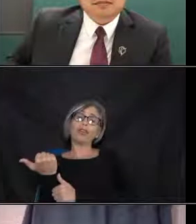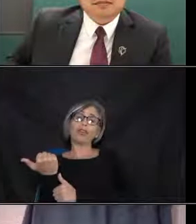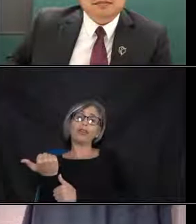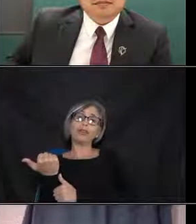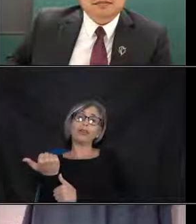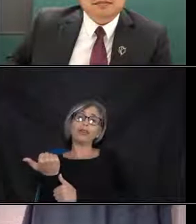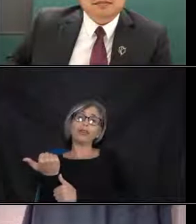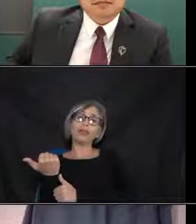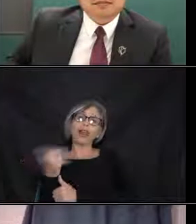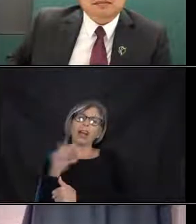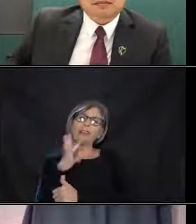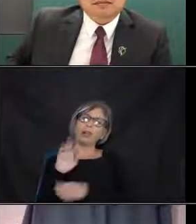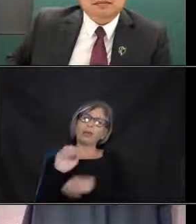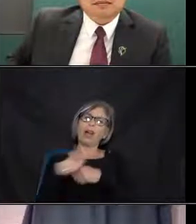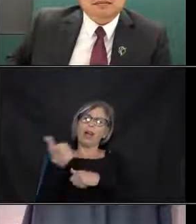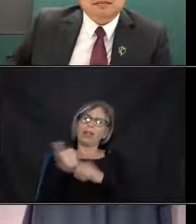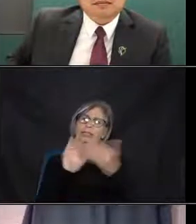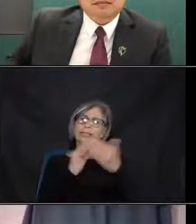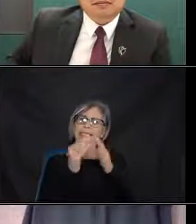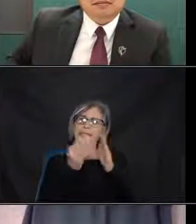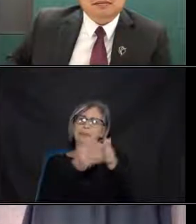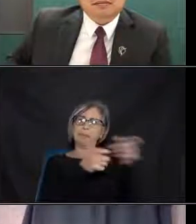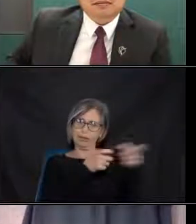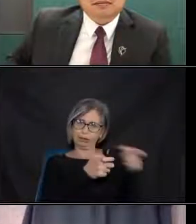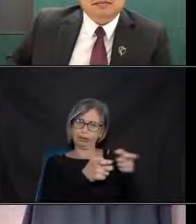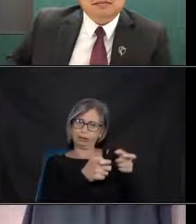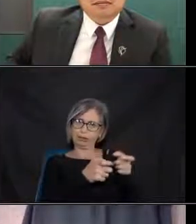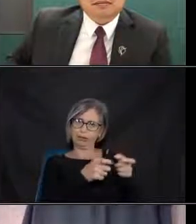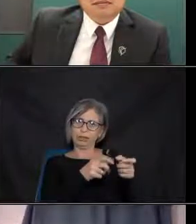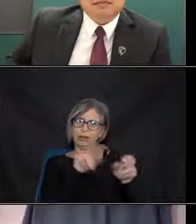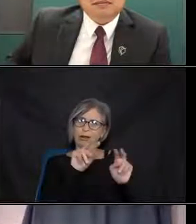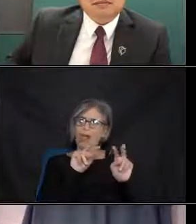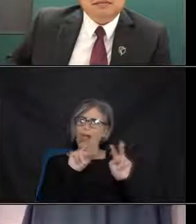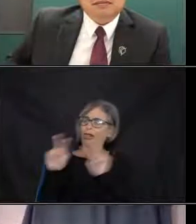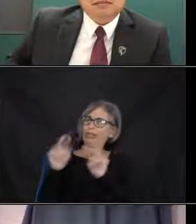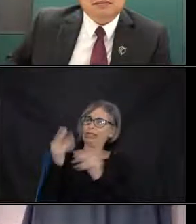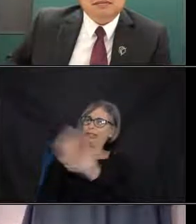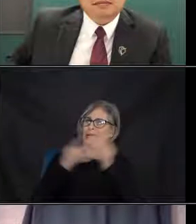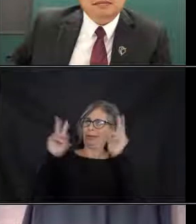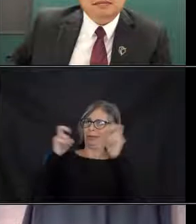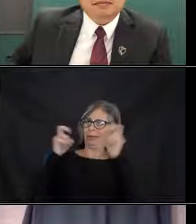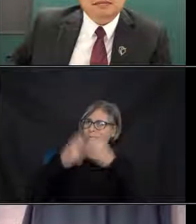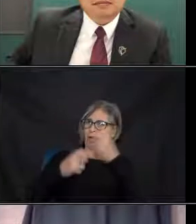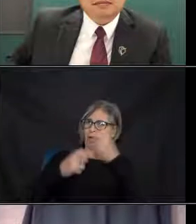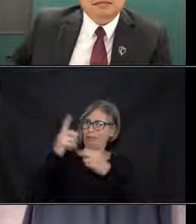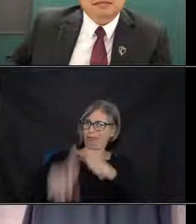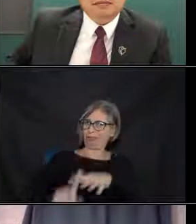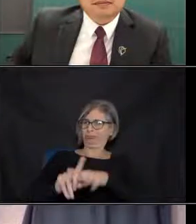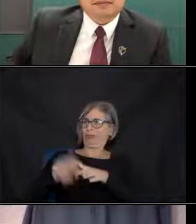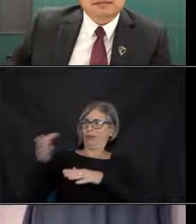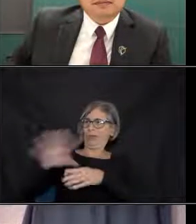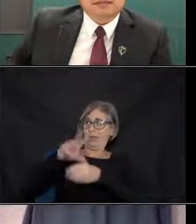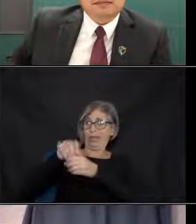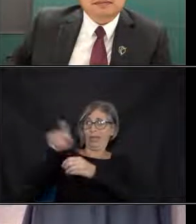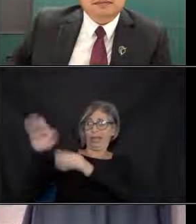I talk with a lot of city managers, and when I look at some of the issues that they're having within their